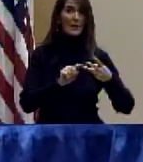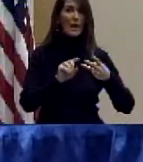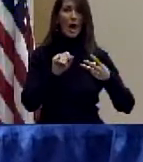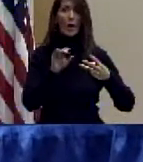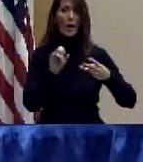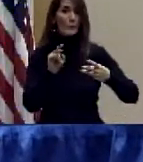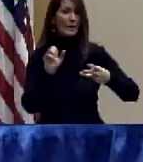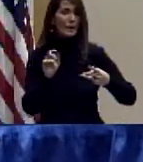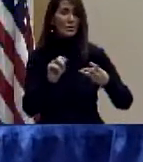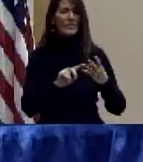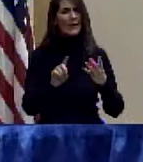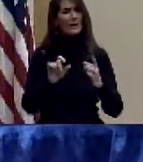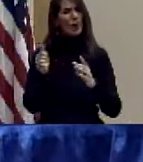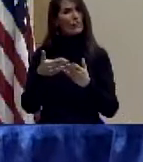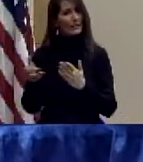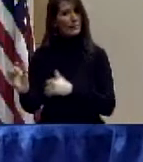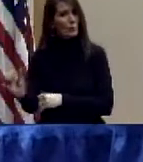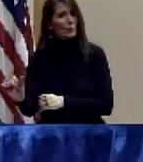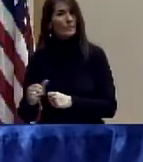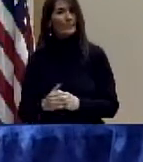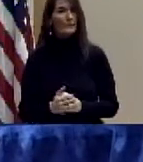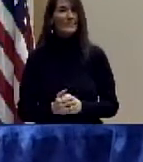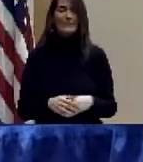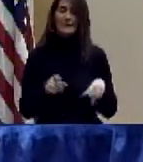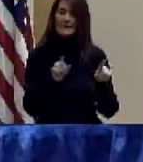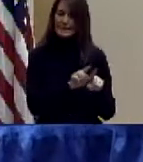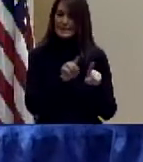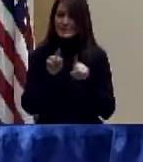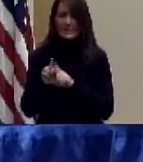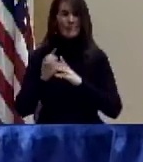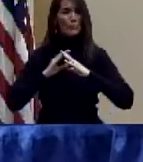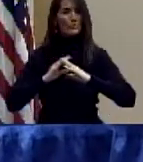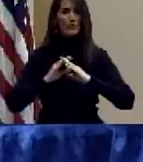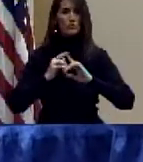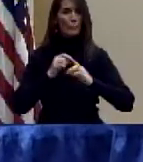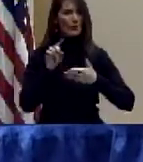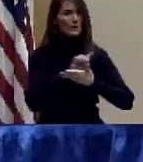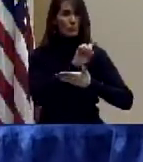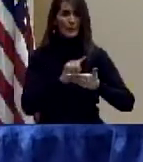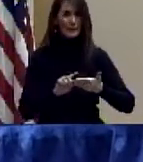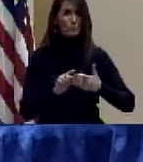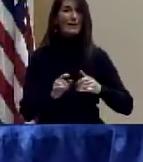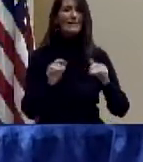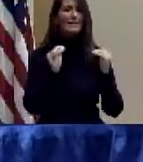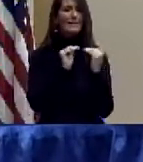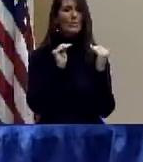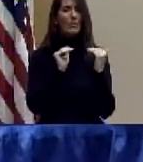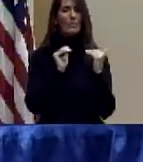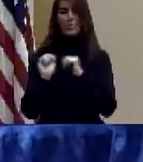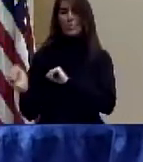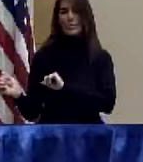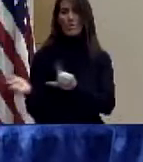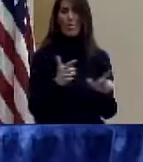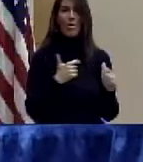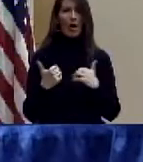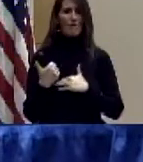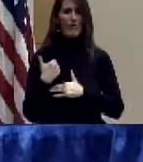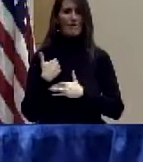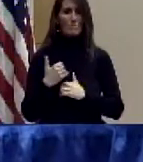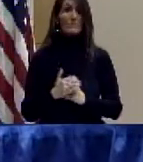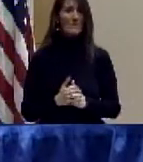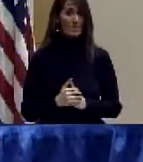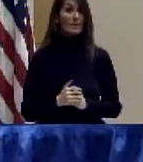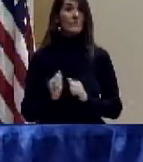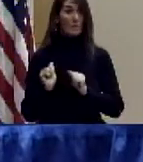accommodations, and in other areas. The same protection from discrimination that we all have, that we